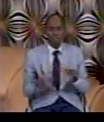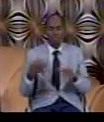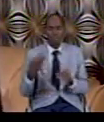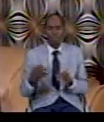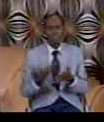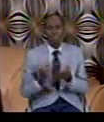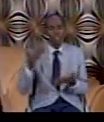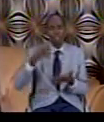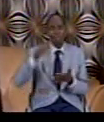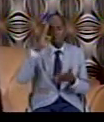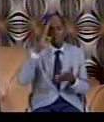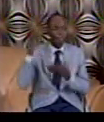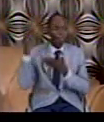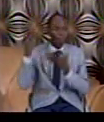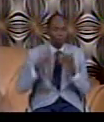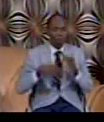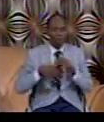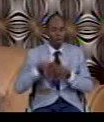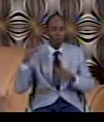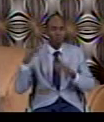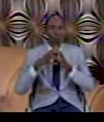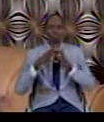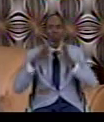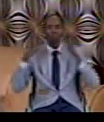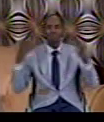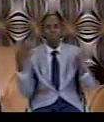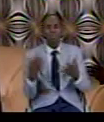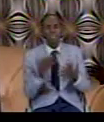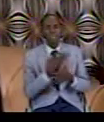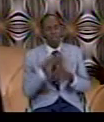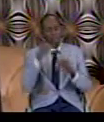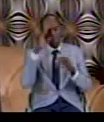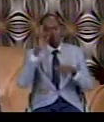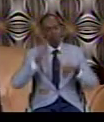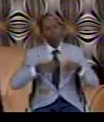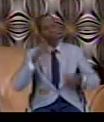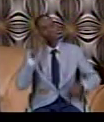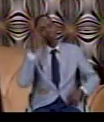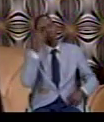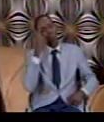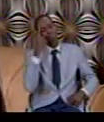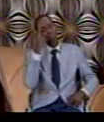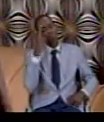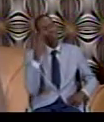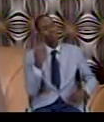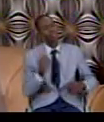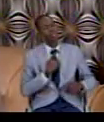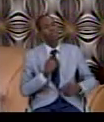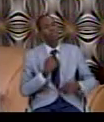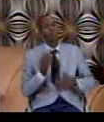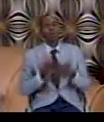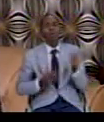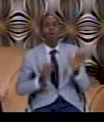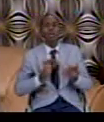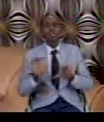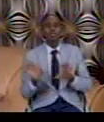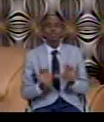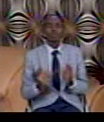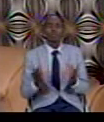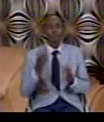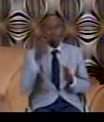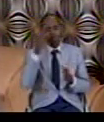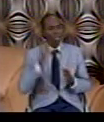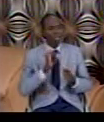forth plentifully. And he thought within himself, saying, what shall I do? Because I have